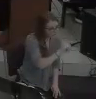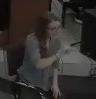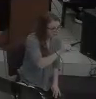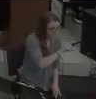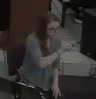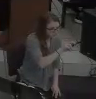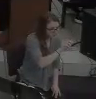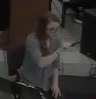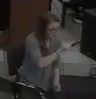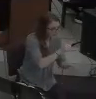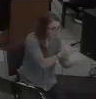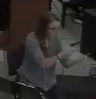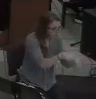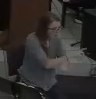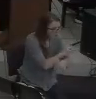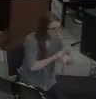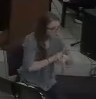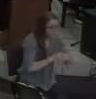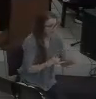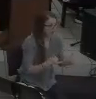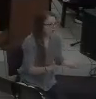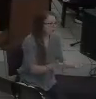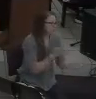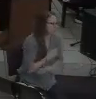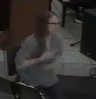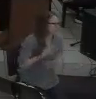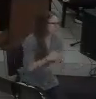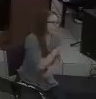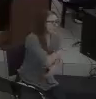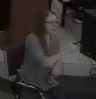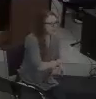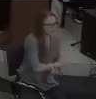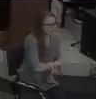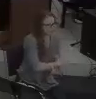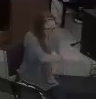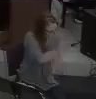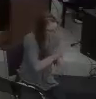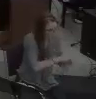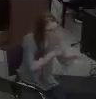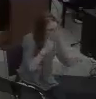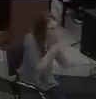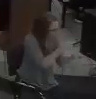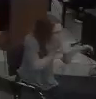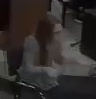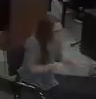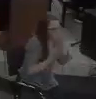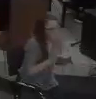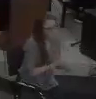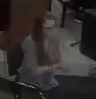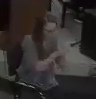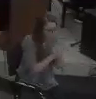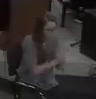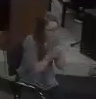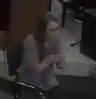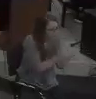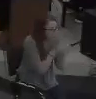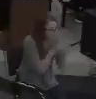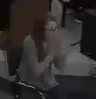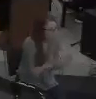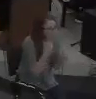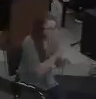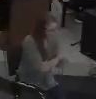this time. We are so grateful for the ministry that God has called you to do as our worship coordinator for